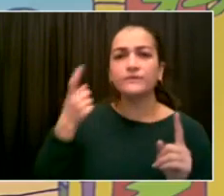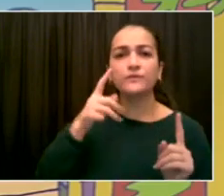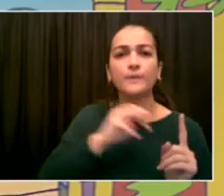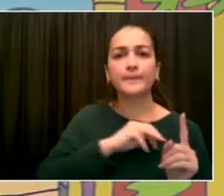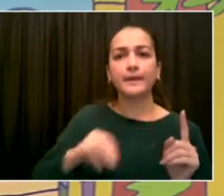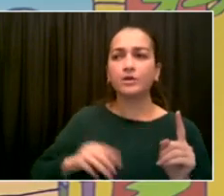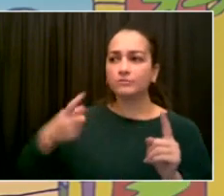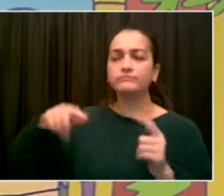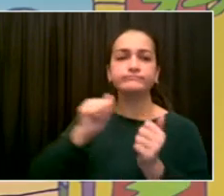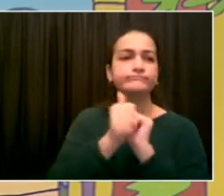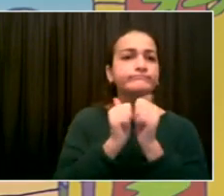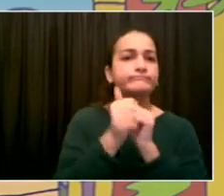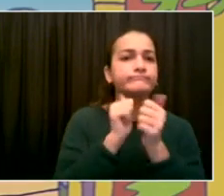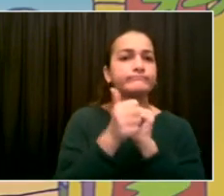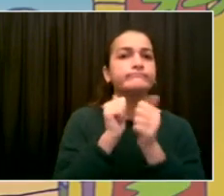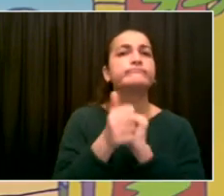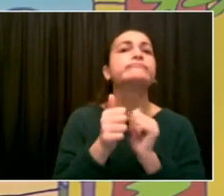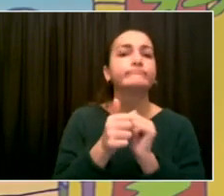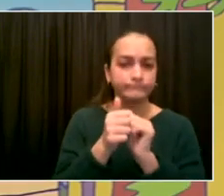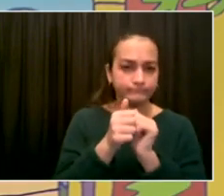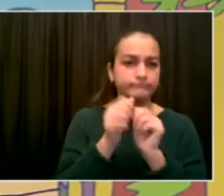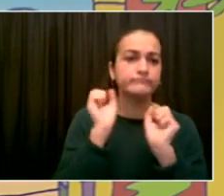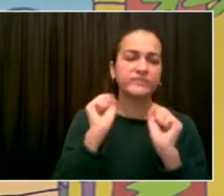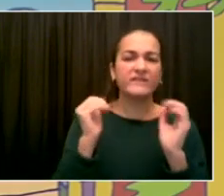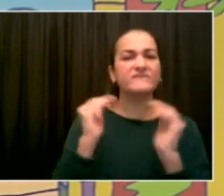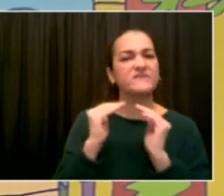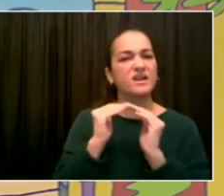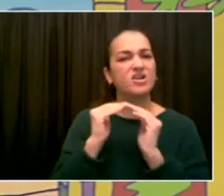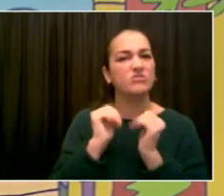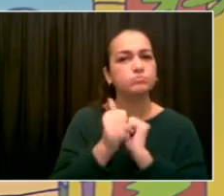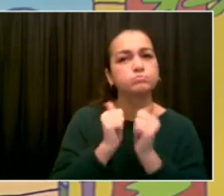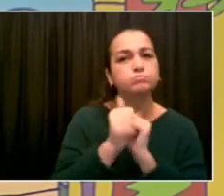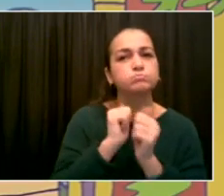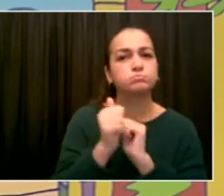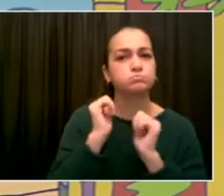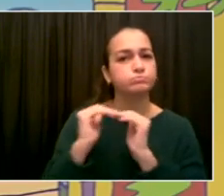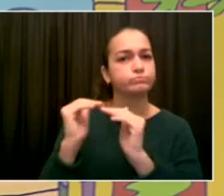place. Our next question goes to Ari with New York One.